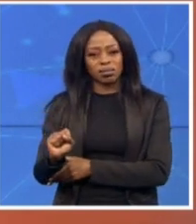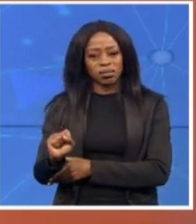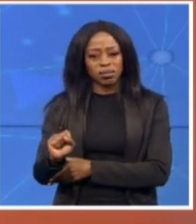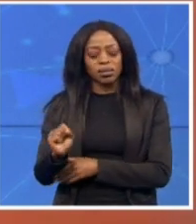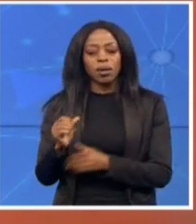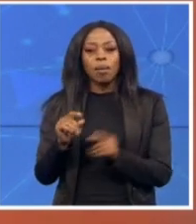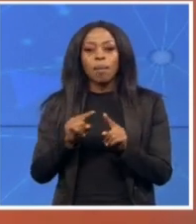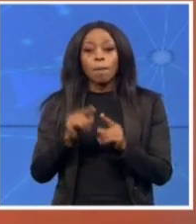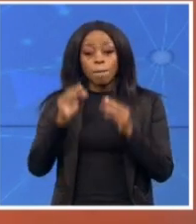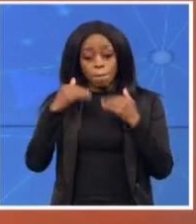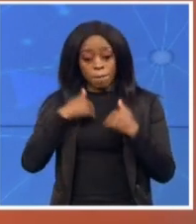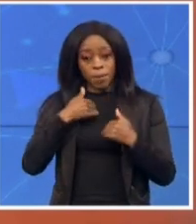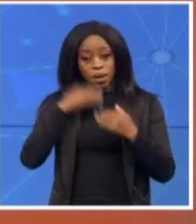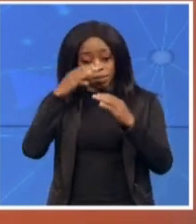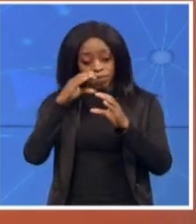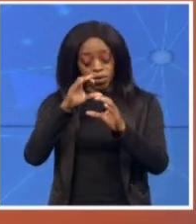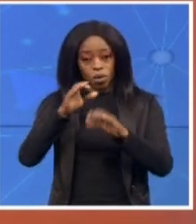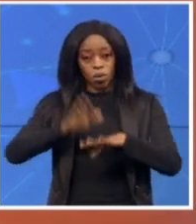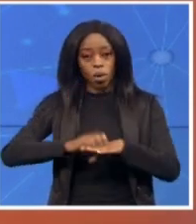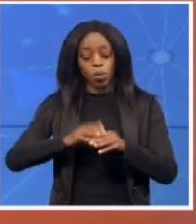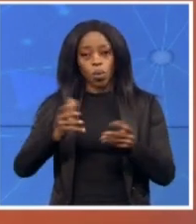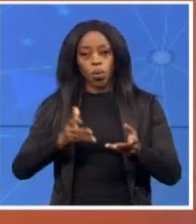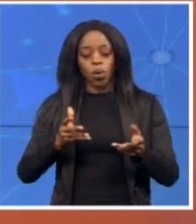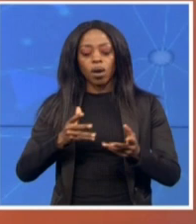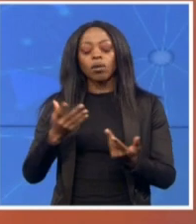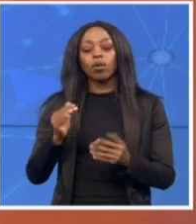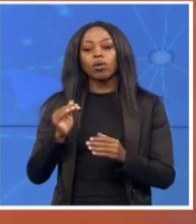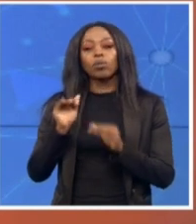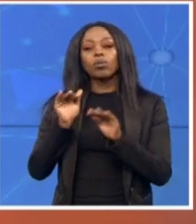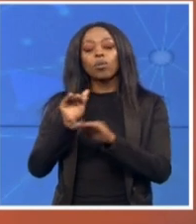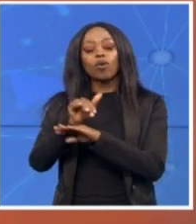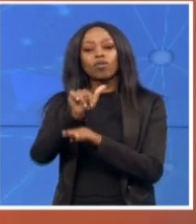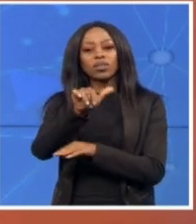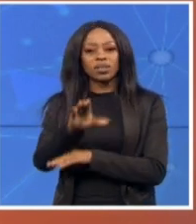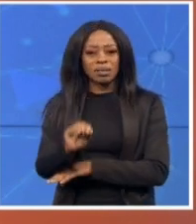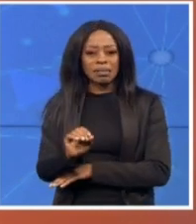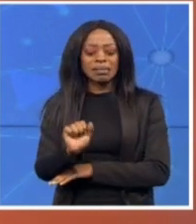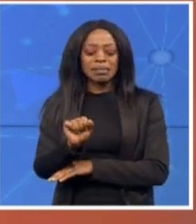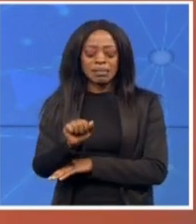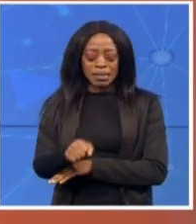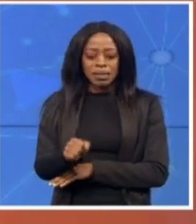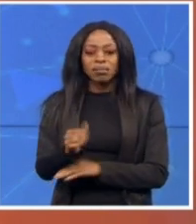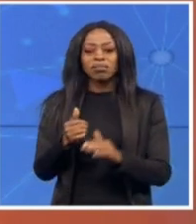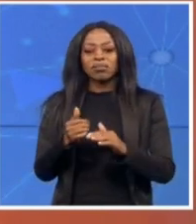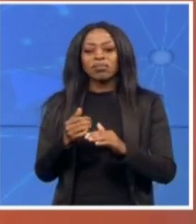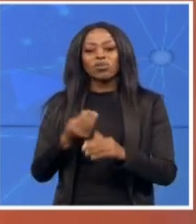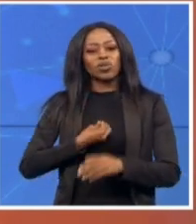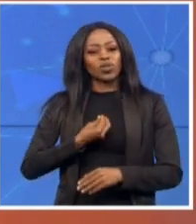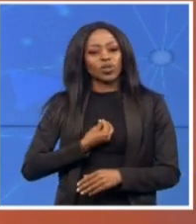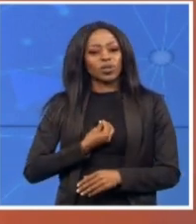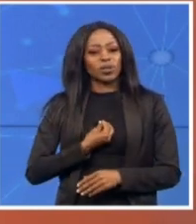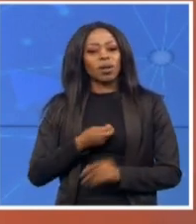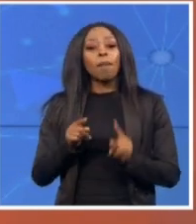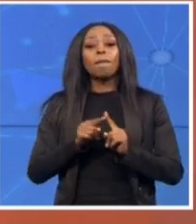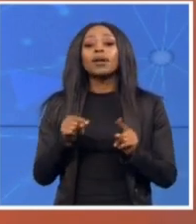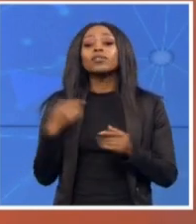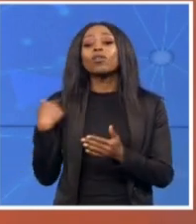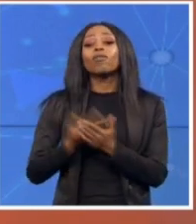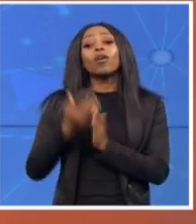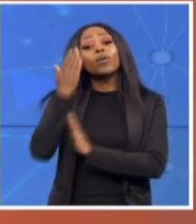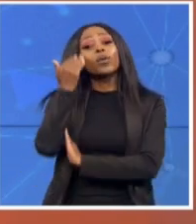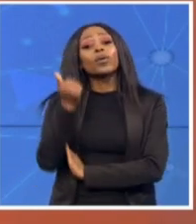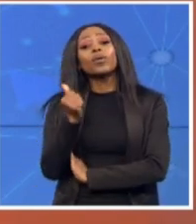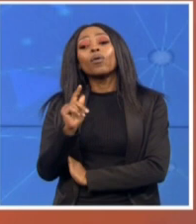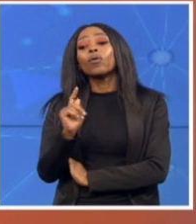even the children get vaccinated. But older persons, because we don't know what could be the next variant. Like recently, we hear